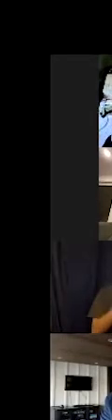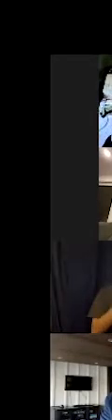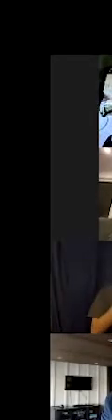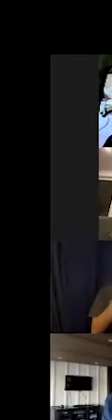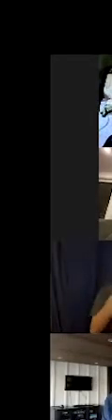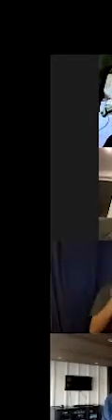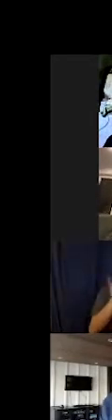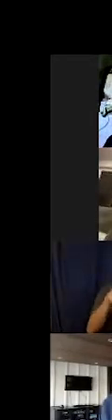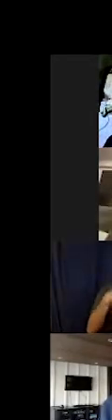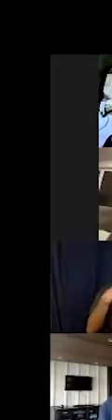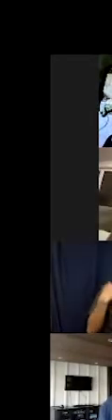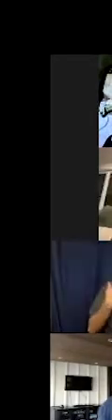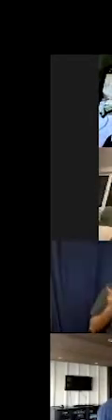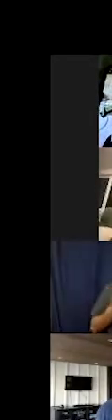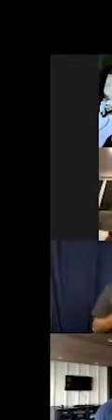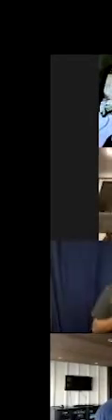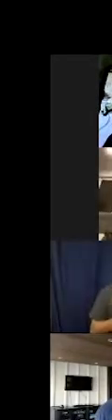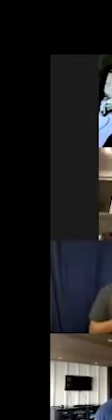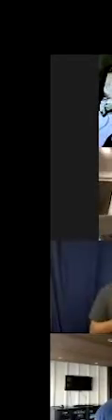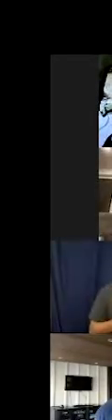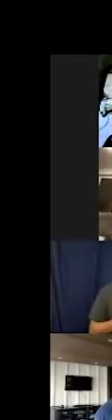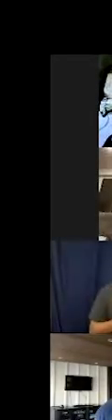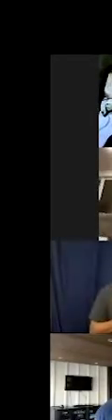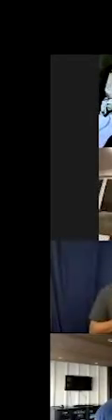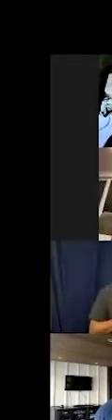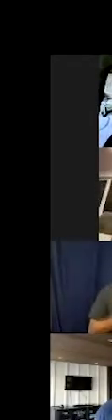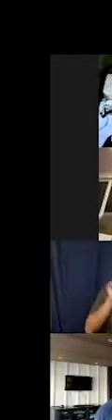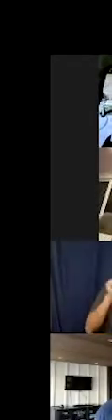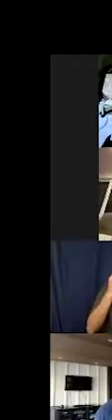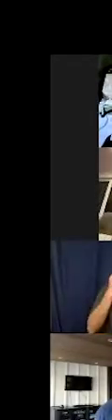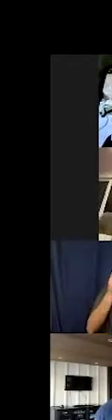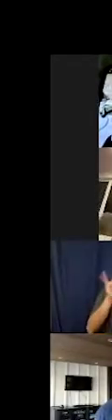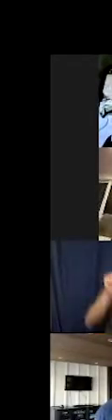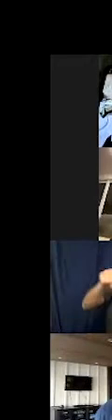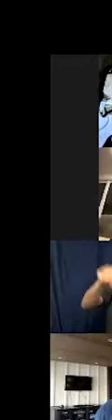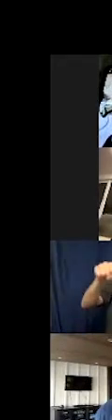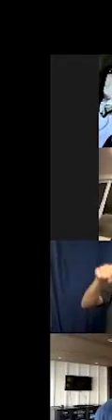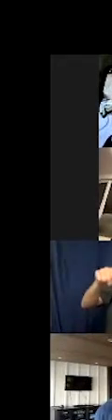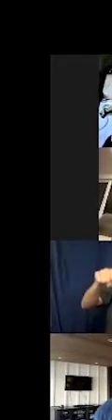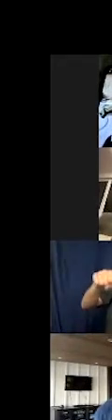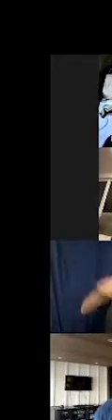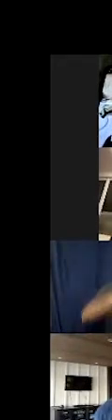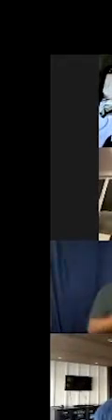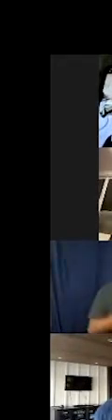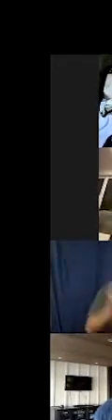your degree. Please, Misha. To what?